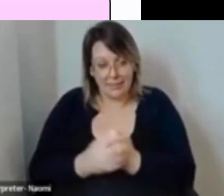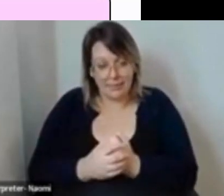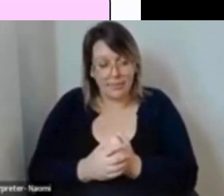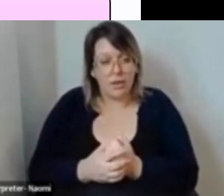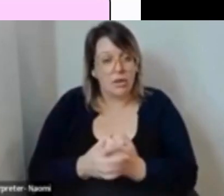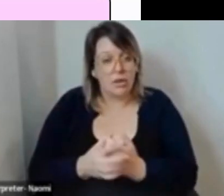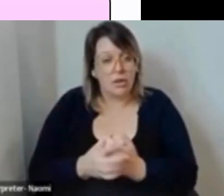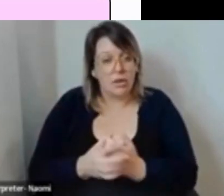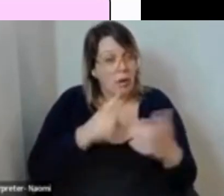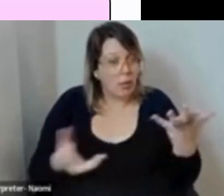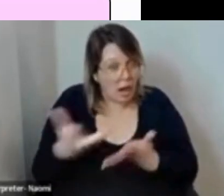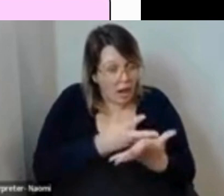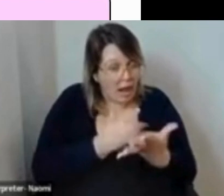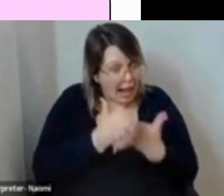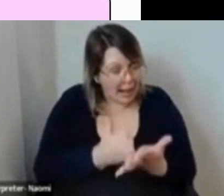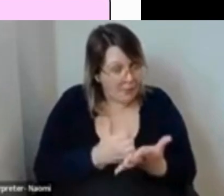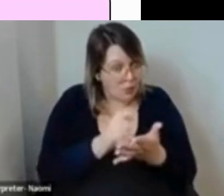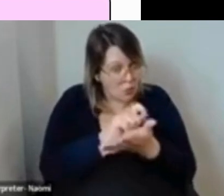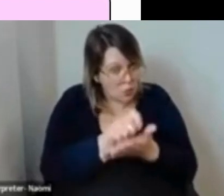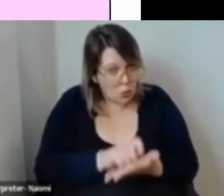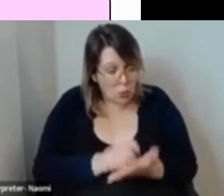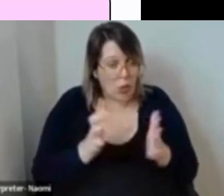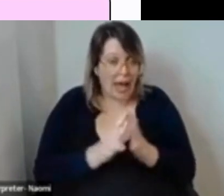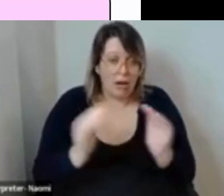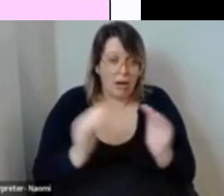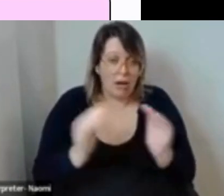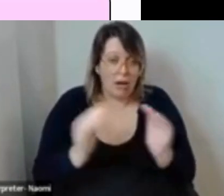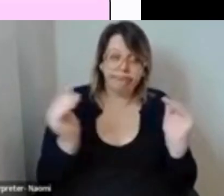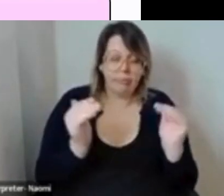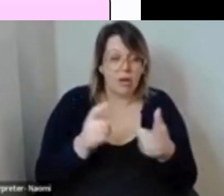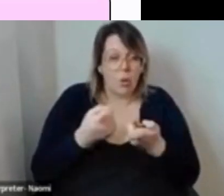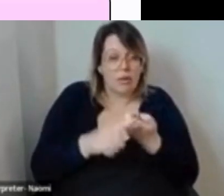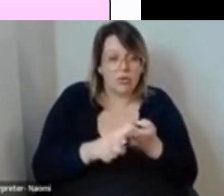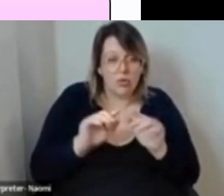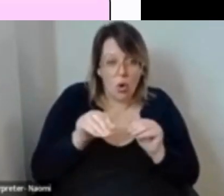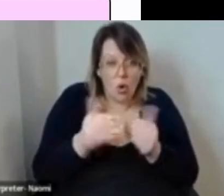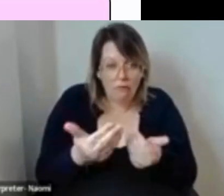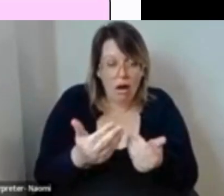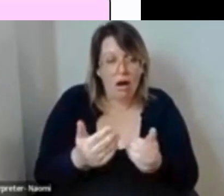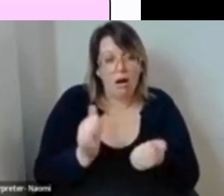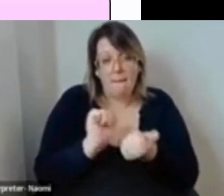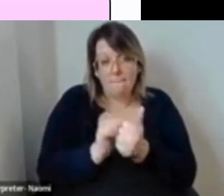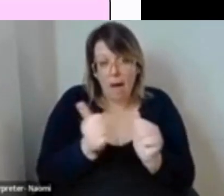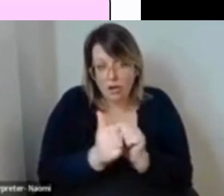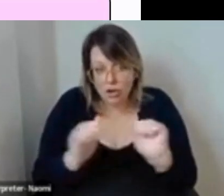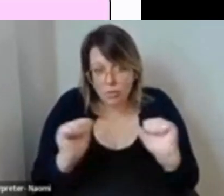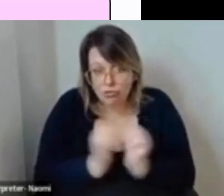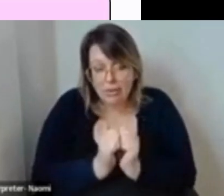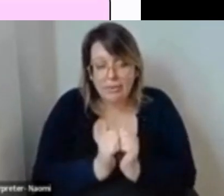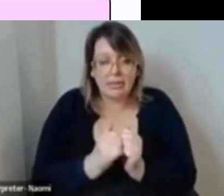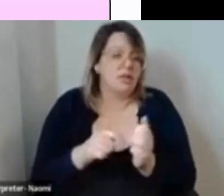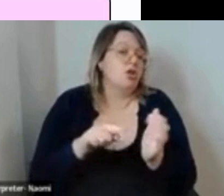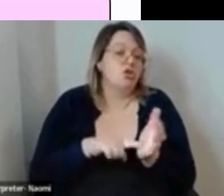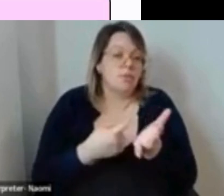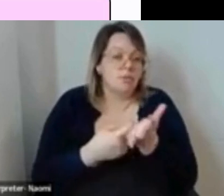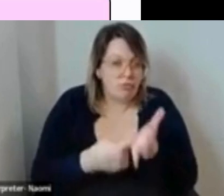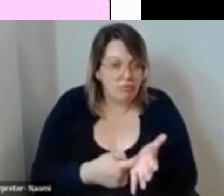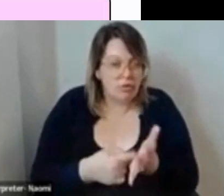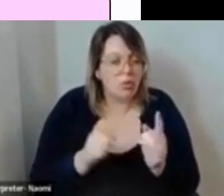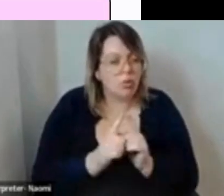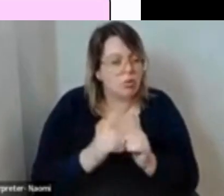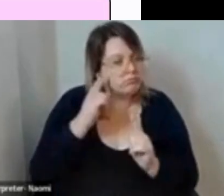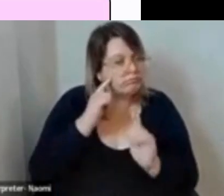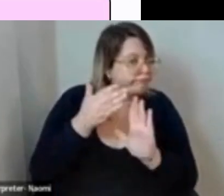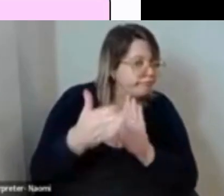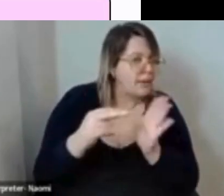the conditional offer and navigate things like partnership agreements, terms of reference, things like that, but also perhaps to think a little further ahead